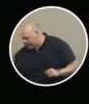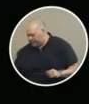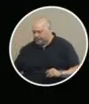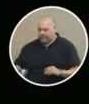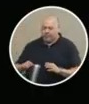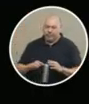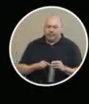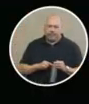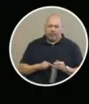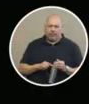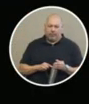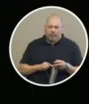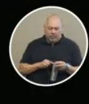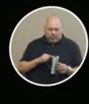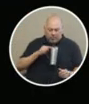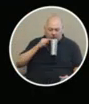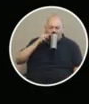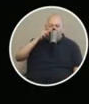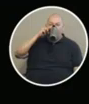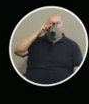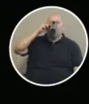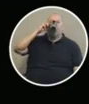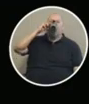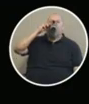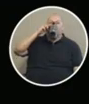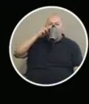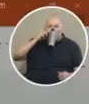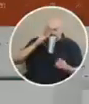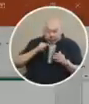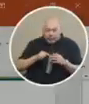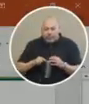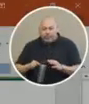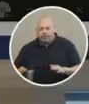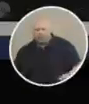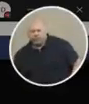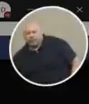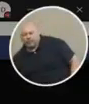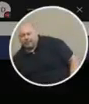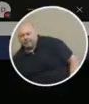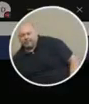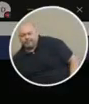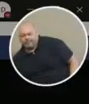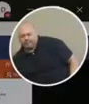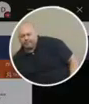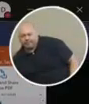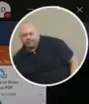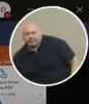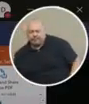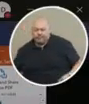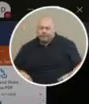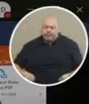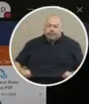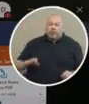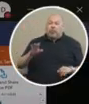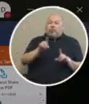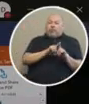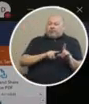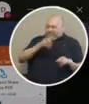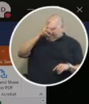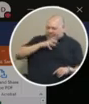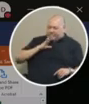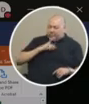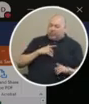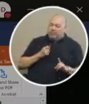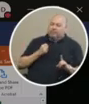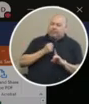computer. While he's doing that, Council, I just want to reinforce a few of the points that Robert